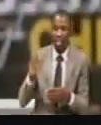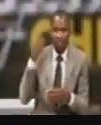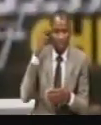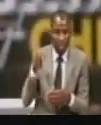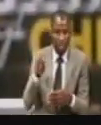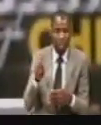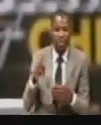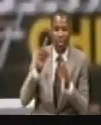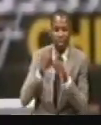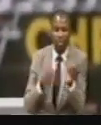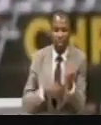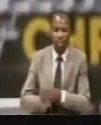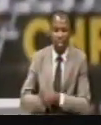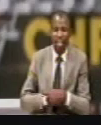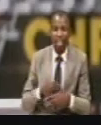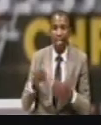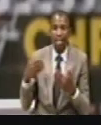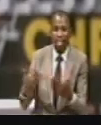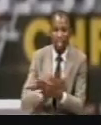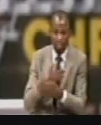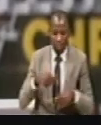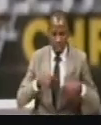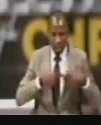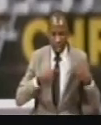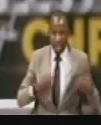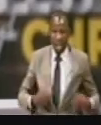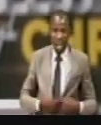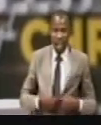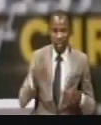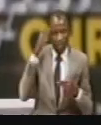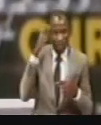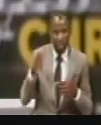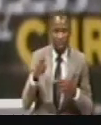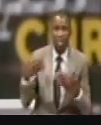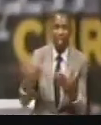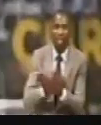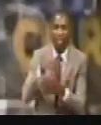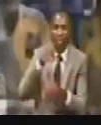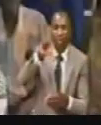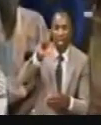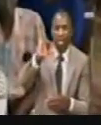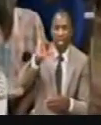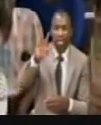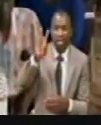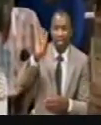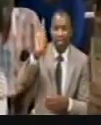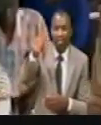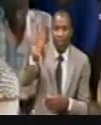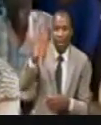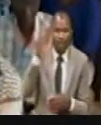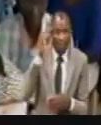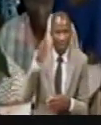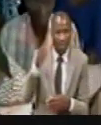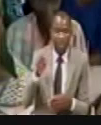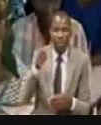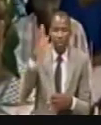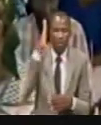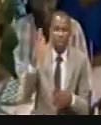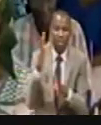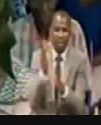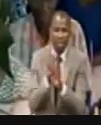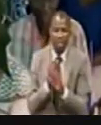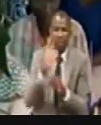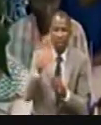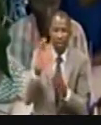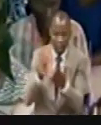you. Today, brown heart for you. Brand new liver for